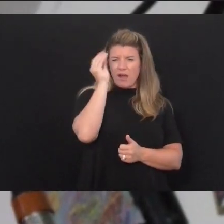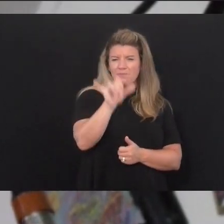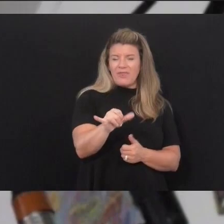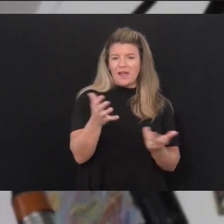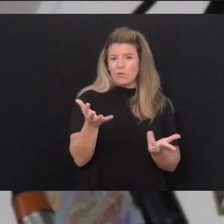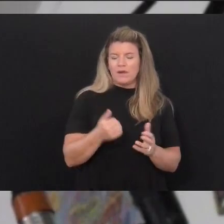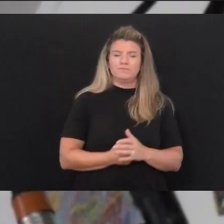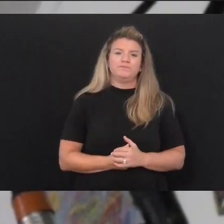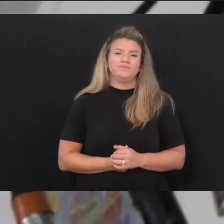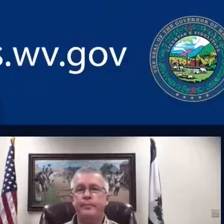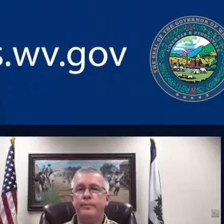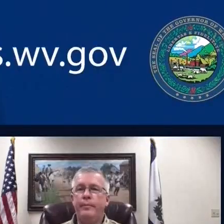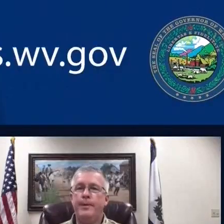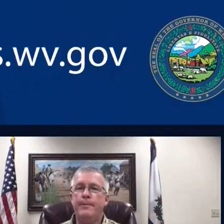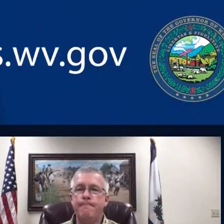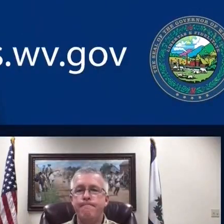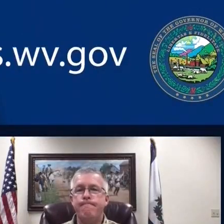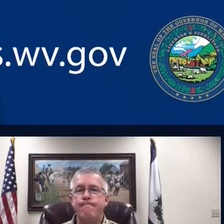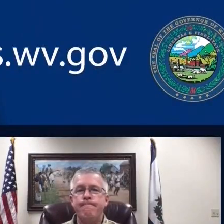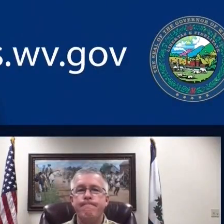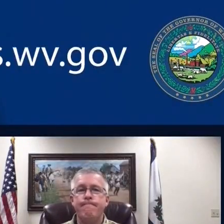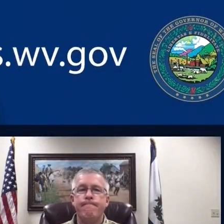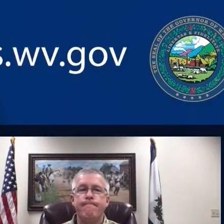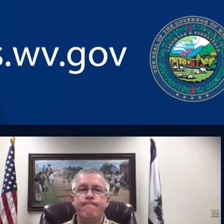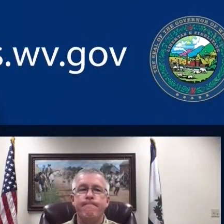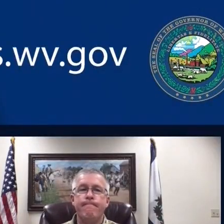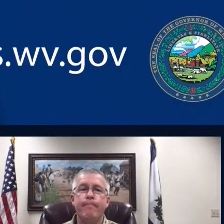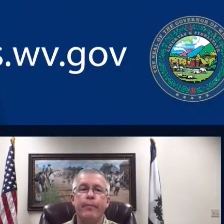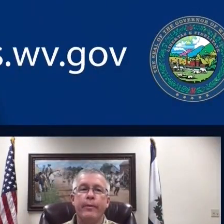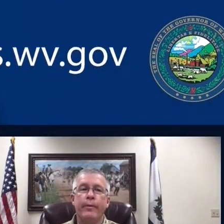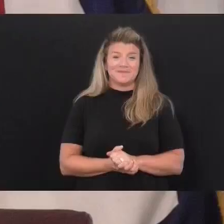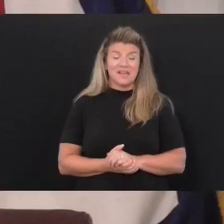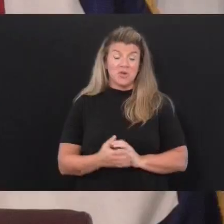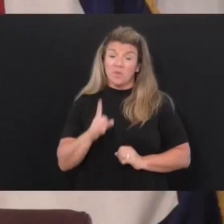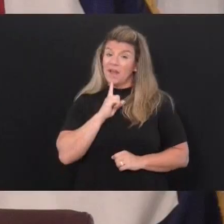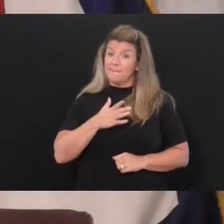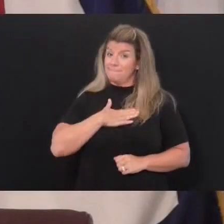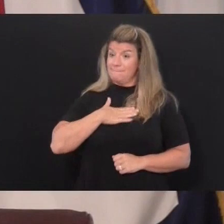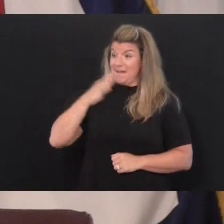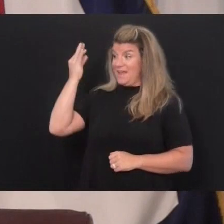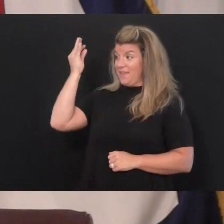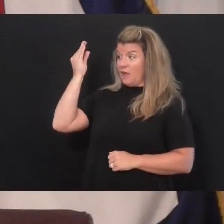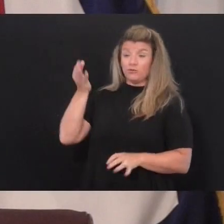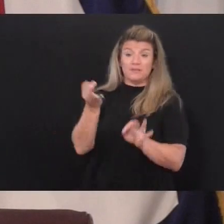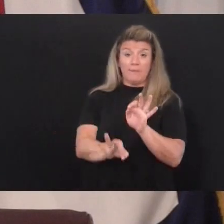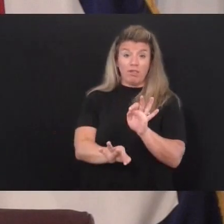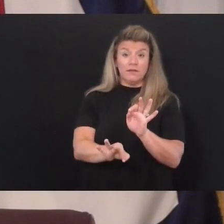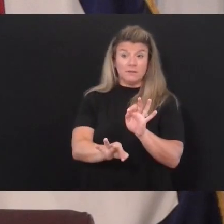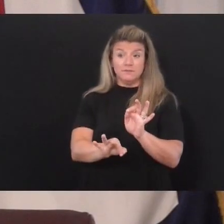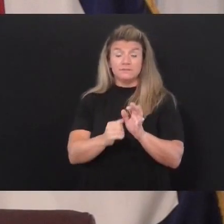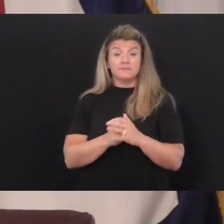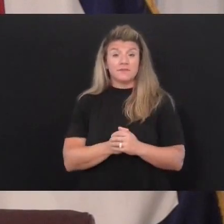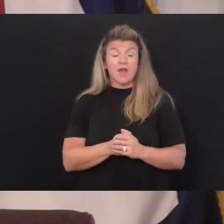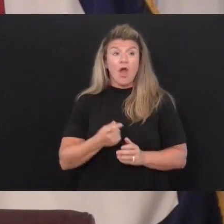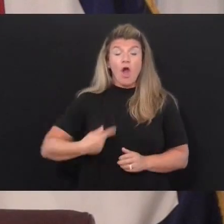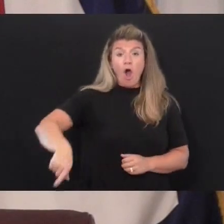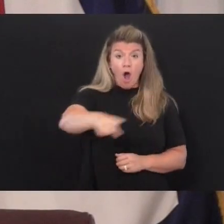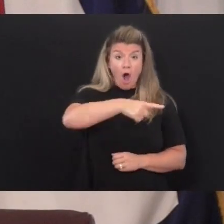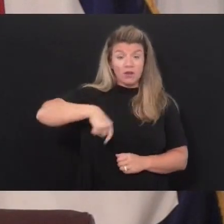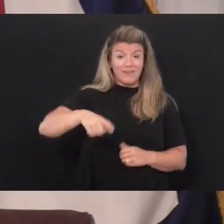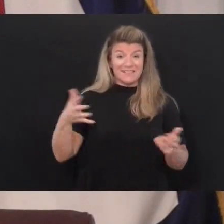important role in DHHR, and we are certainly happy to have her. That appointment is